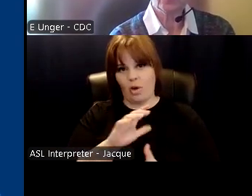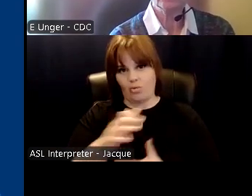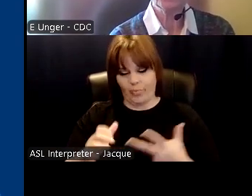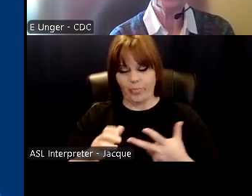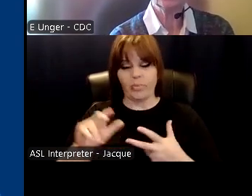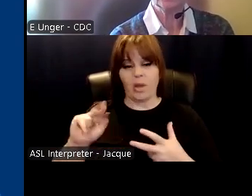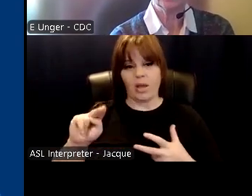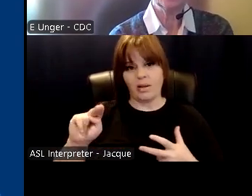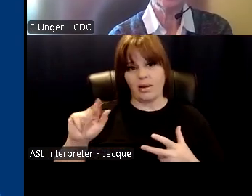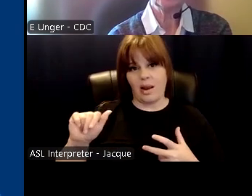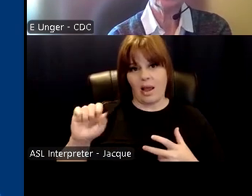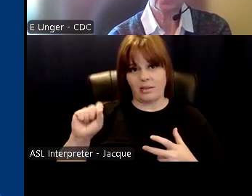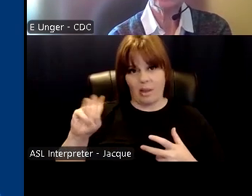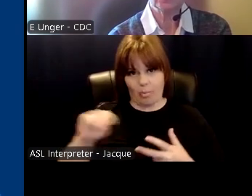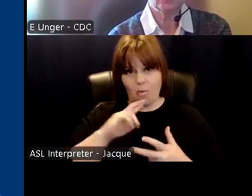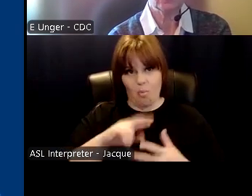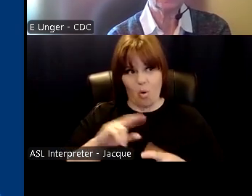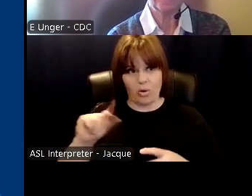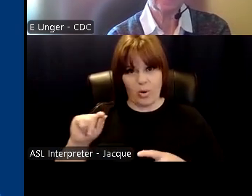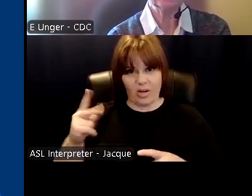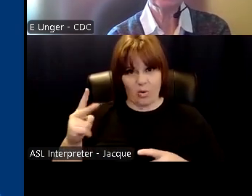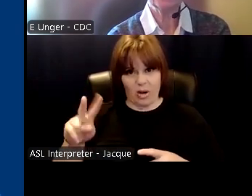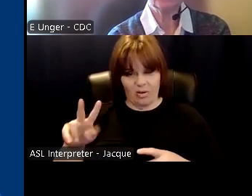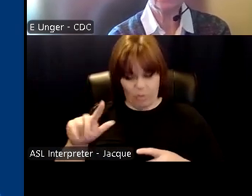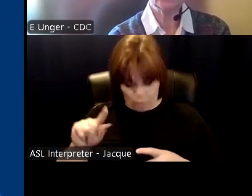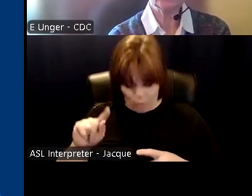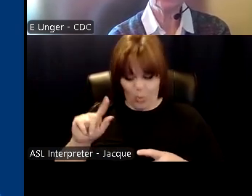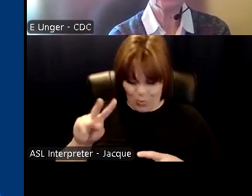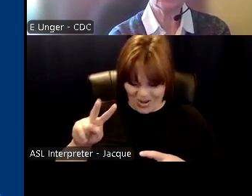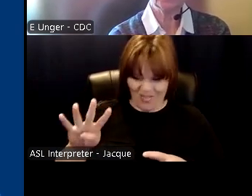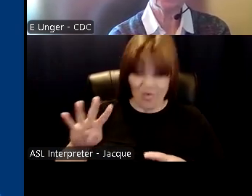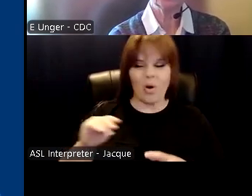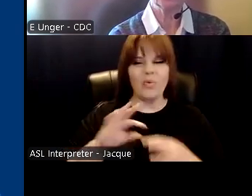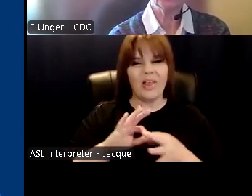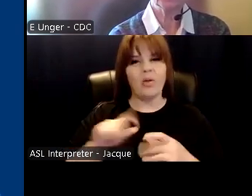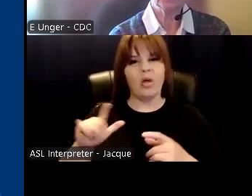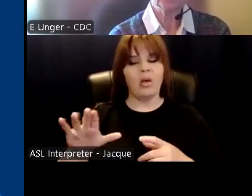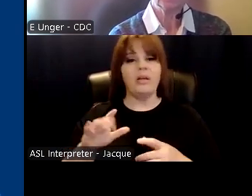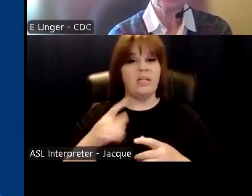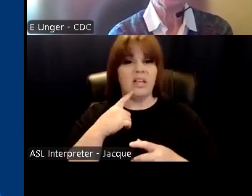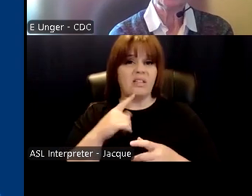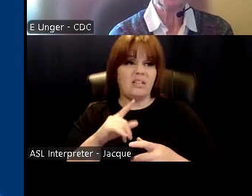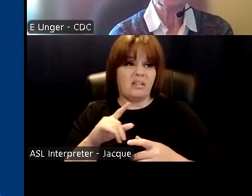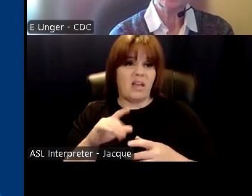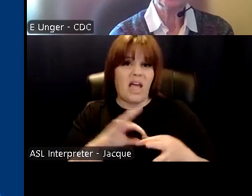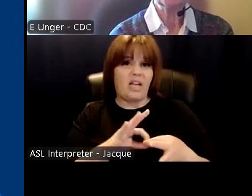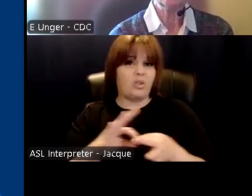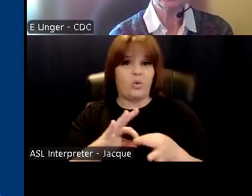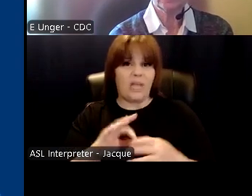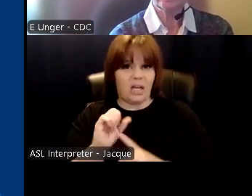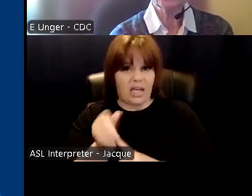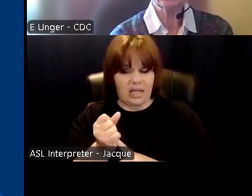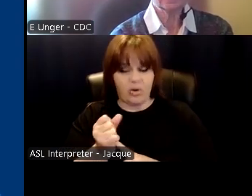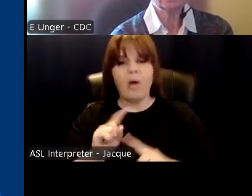long COVID describes long COVID as an infection-associated condition. But it may be